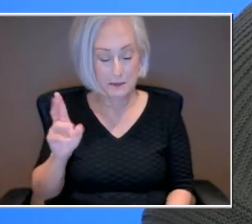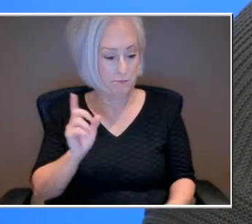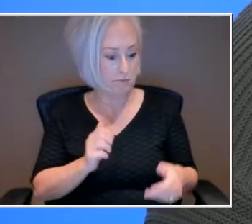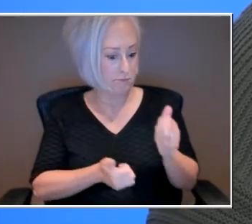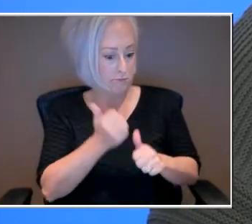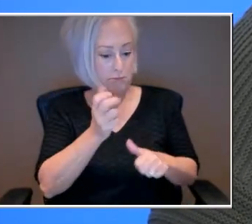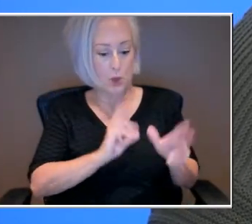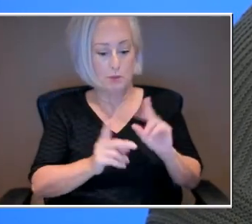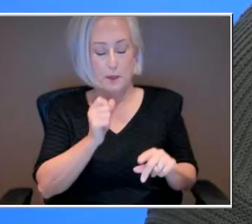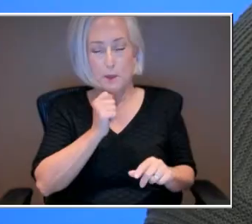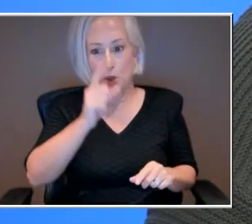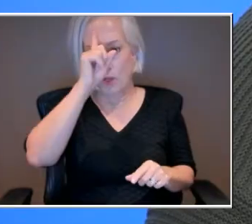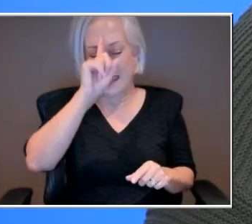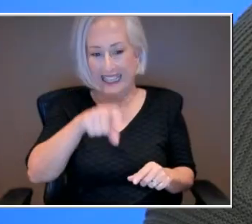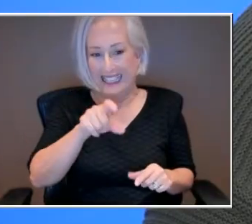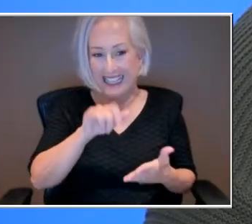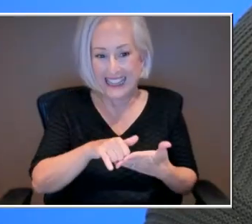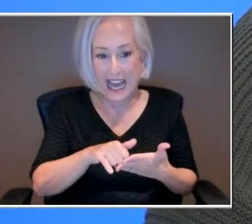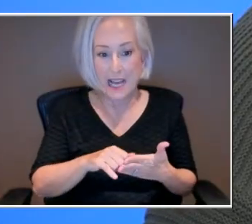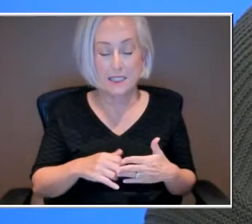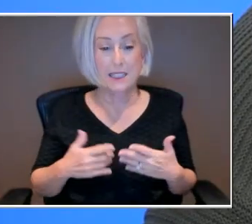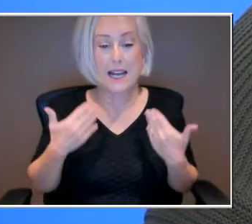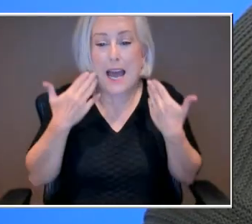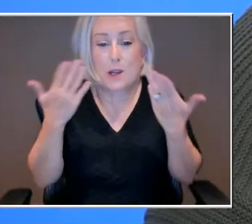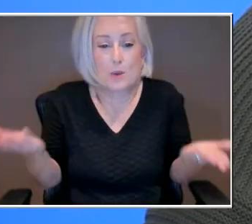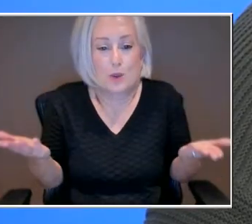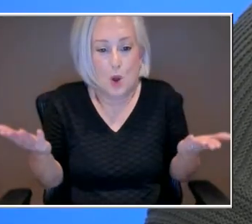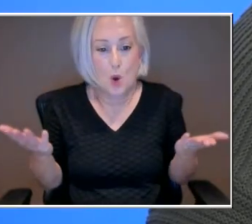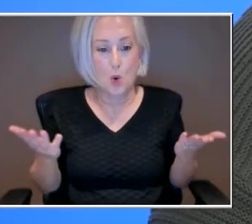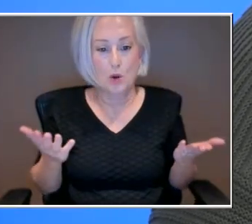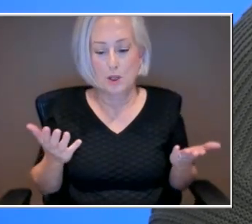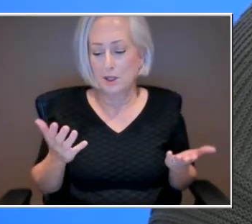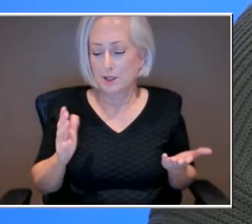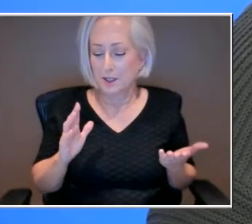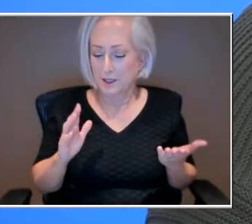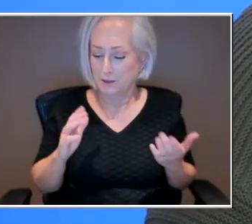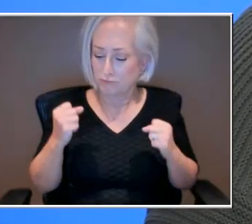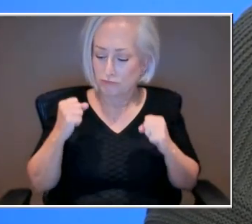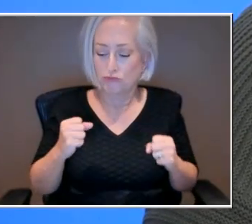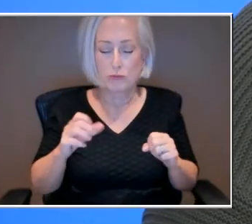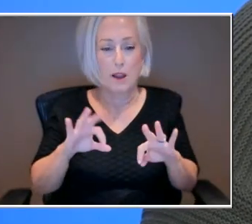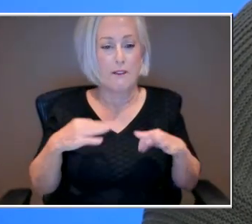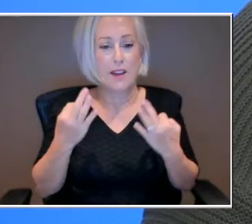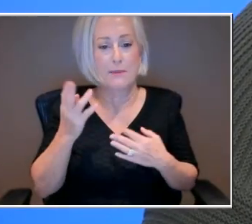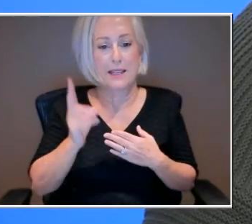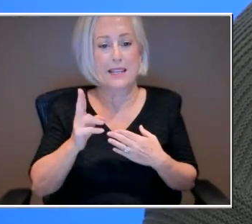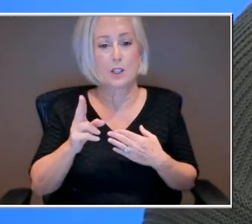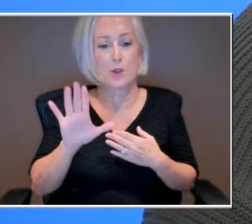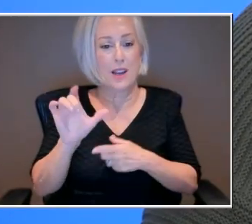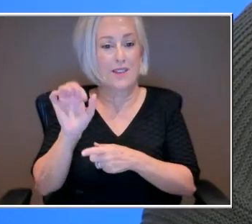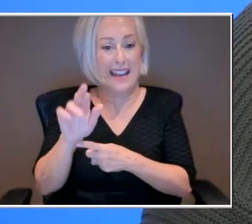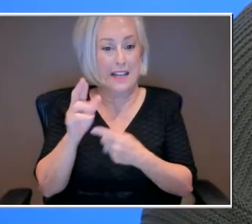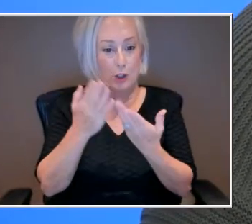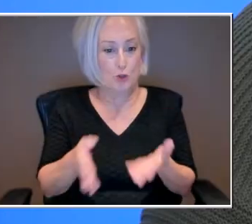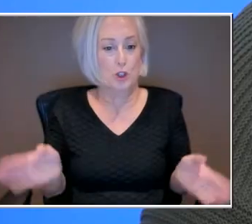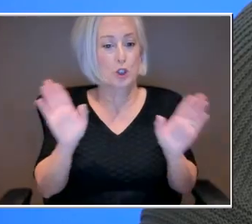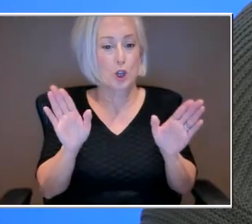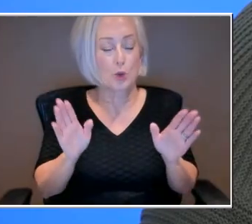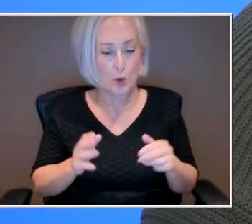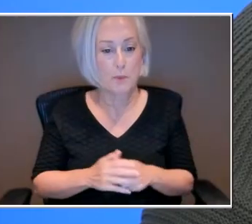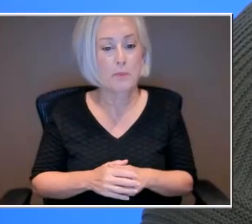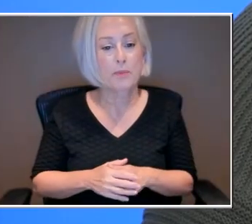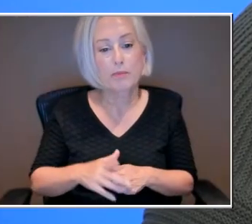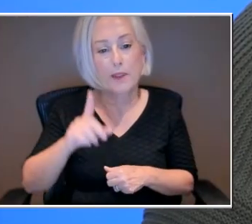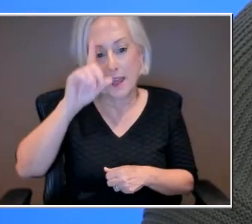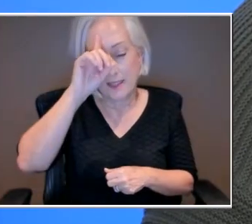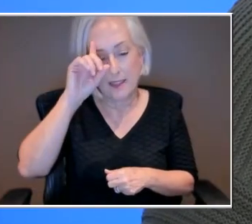So I don't know what it is. We just had a strong family history of cancer in general. And so I think being a nurse and just